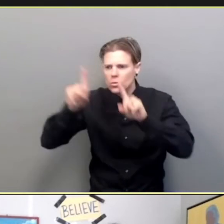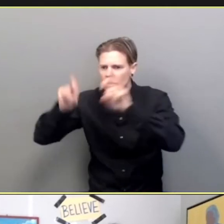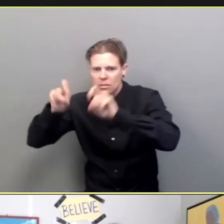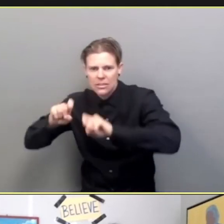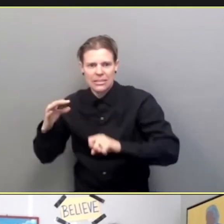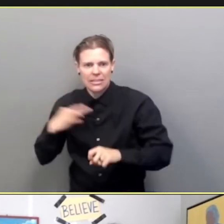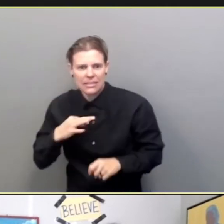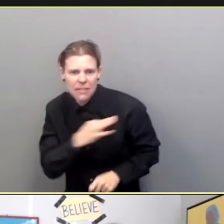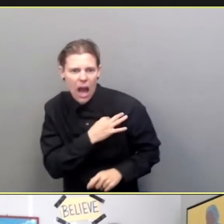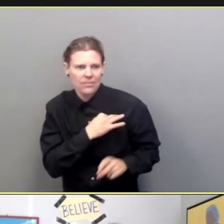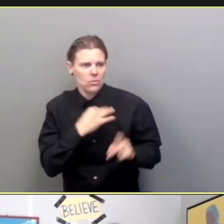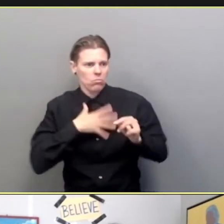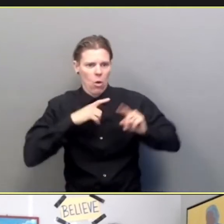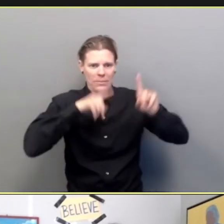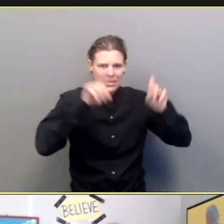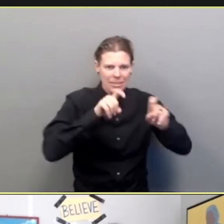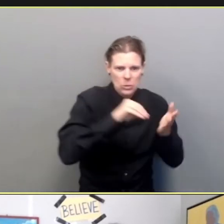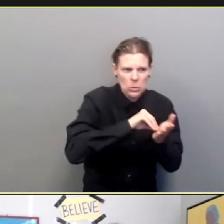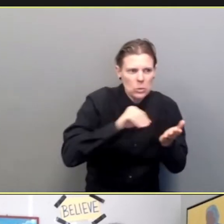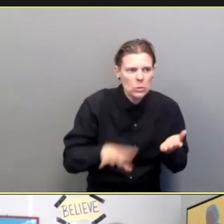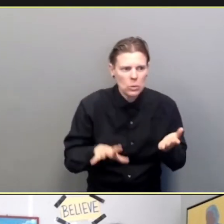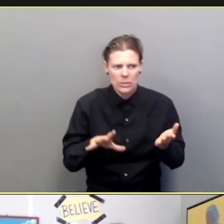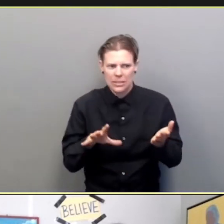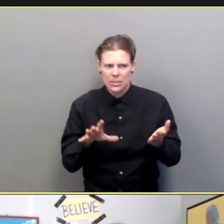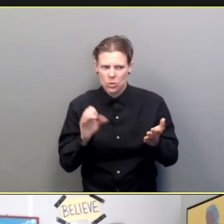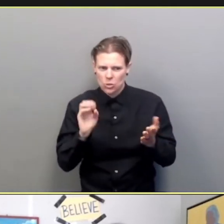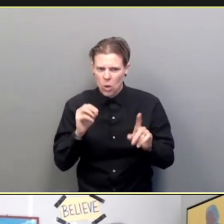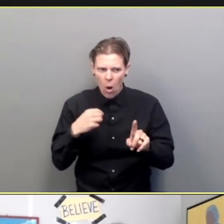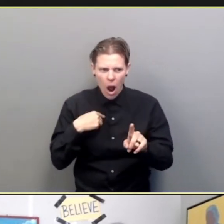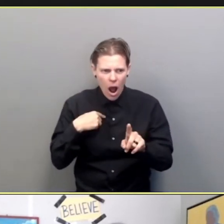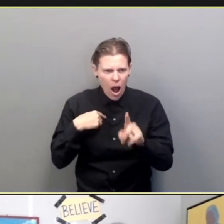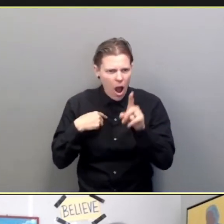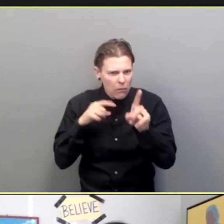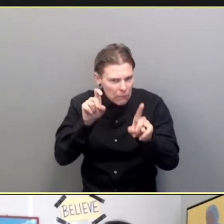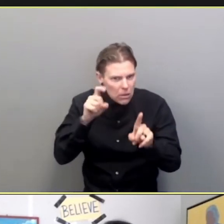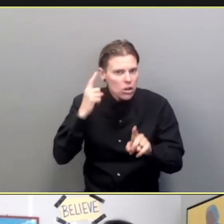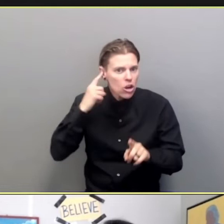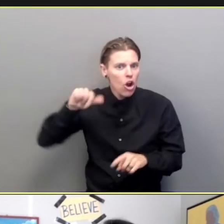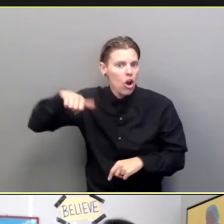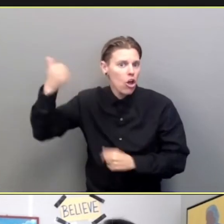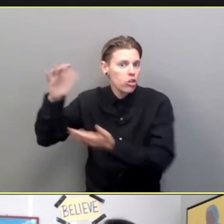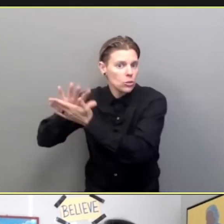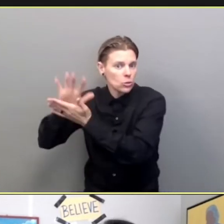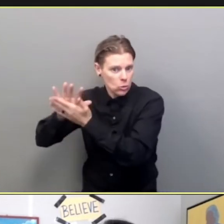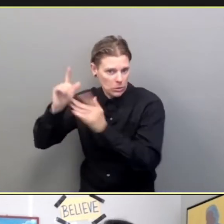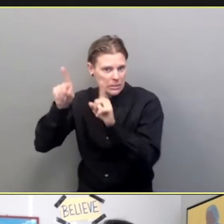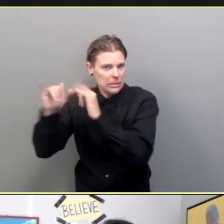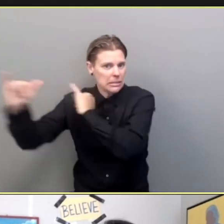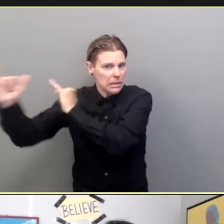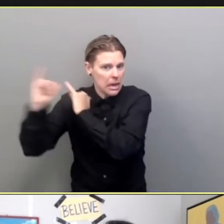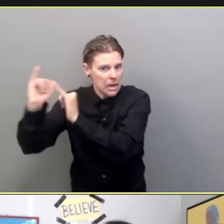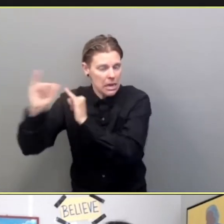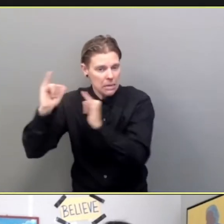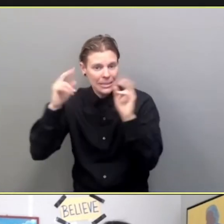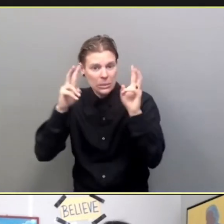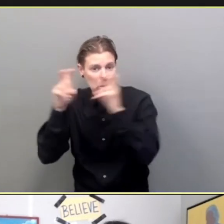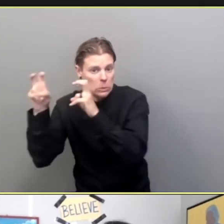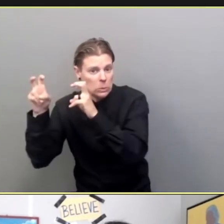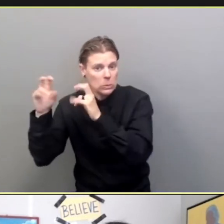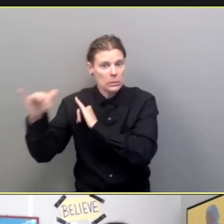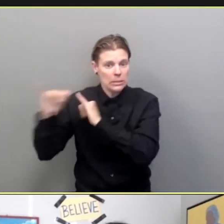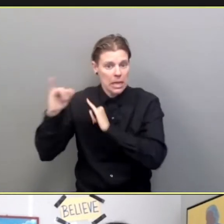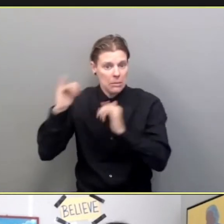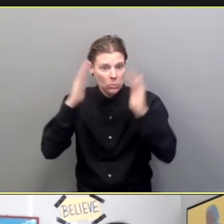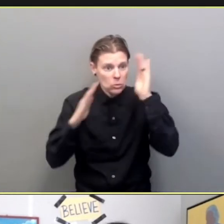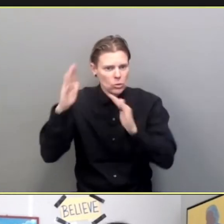concern from other school districts, and what can be done? What can the state government or even the federal government do to maybe help